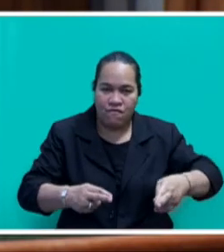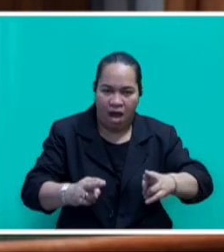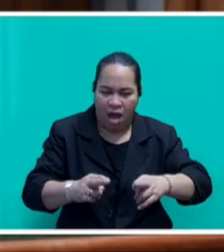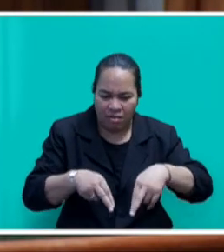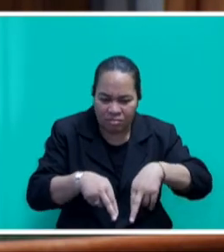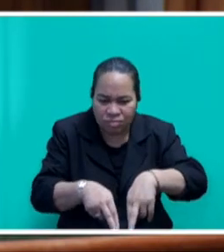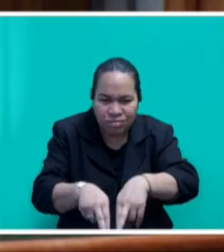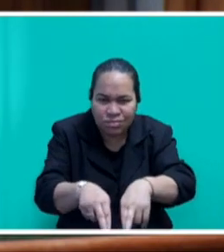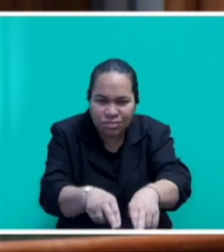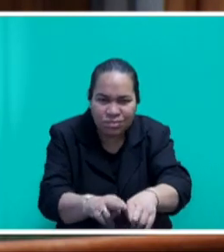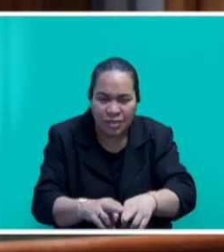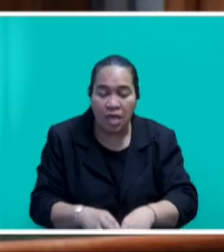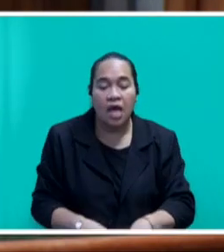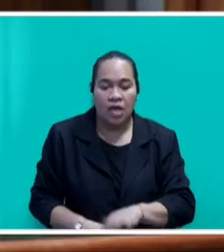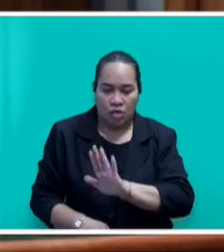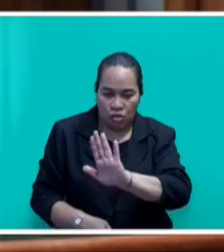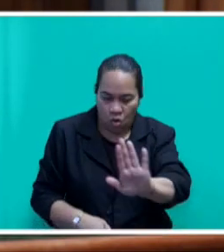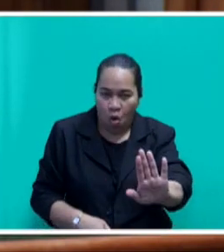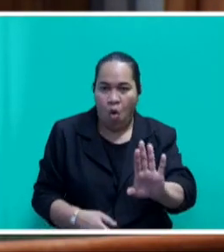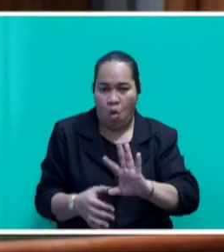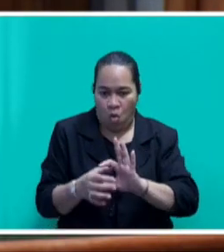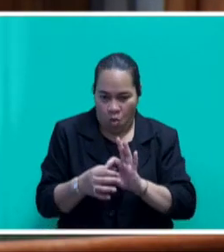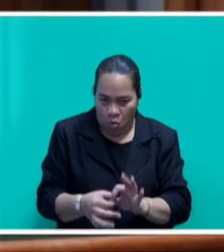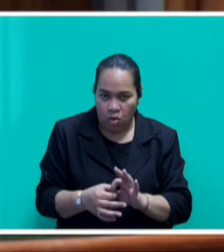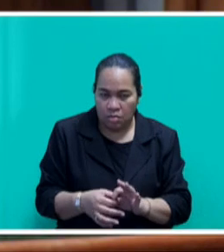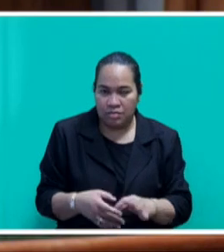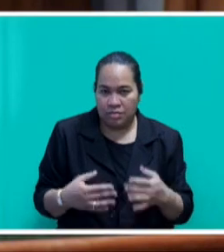as part of their livelihood provisions.